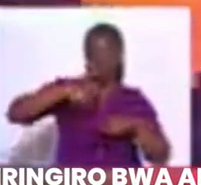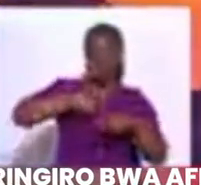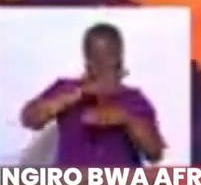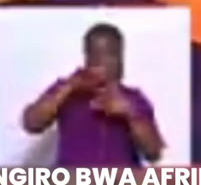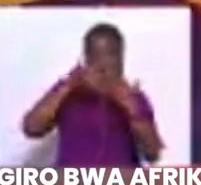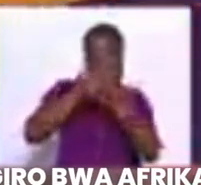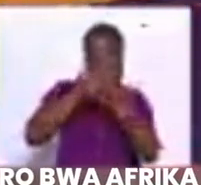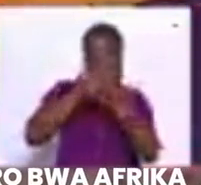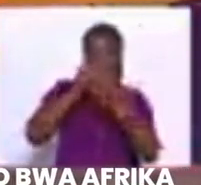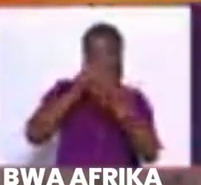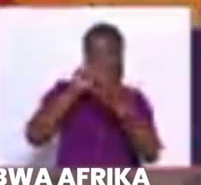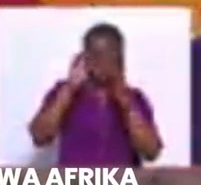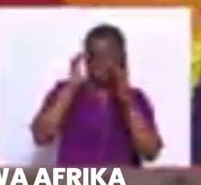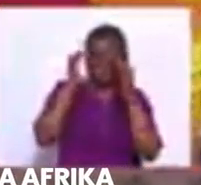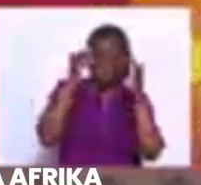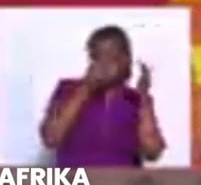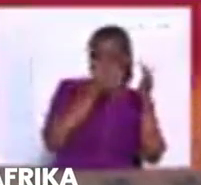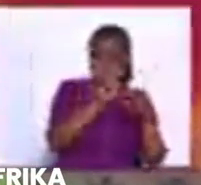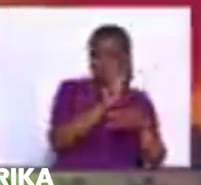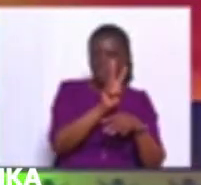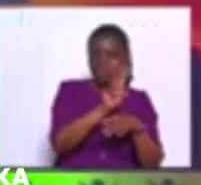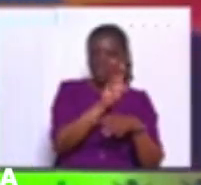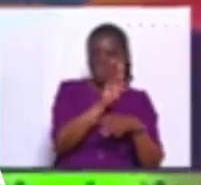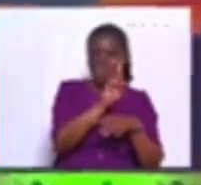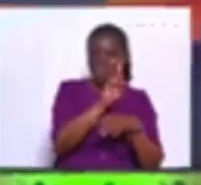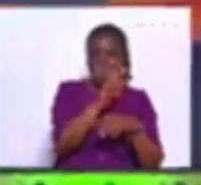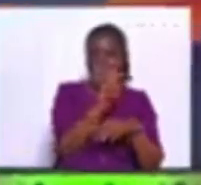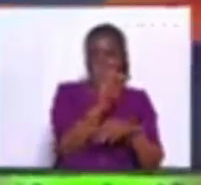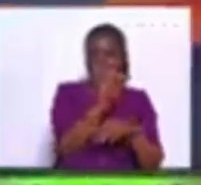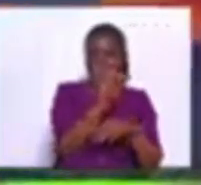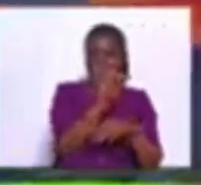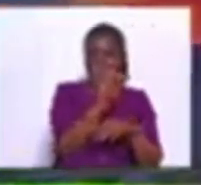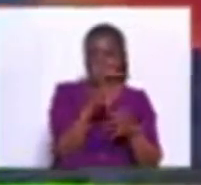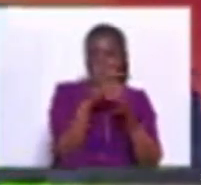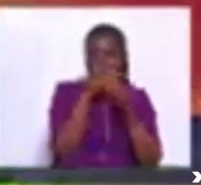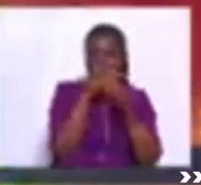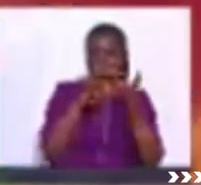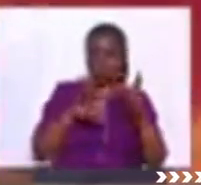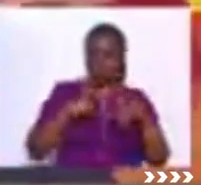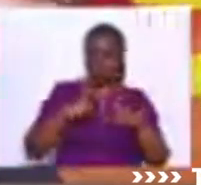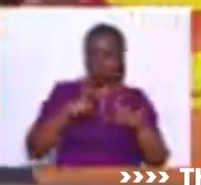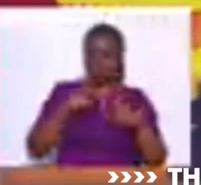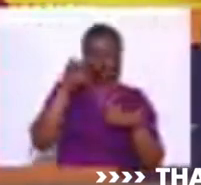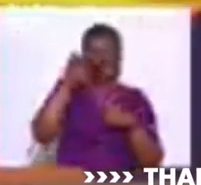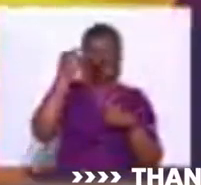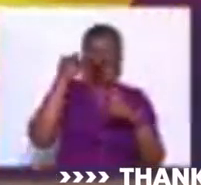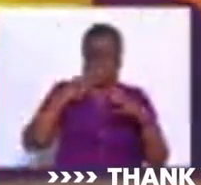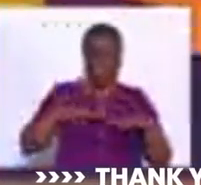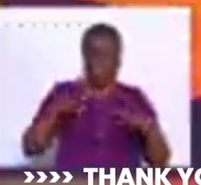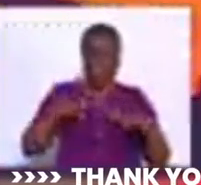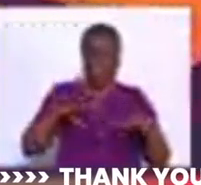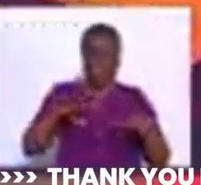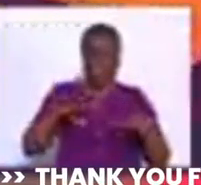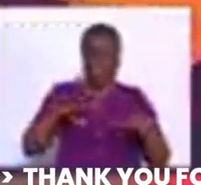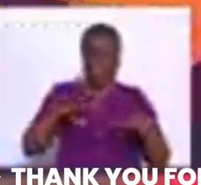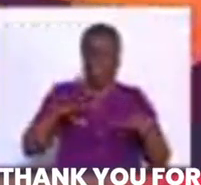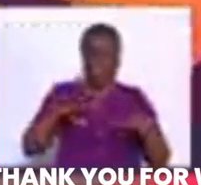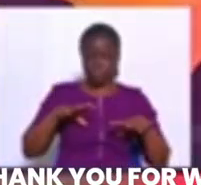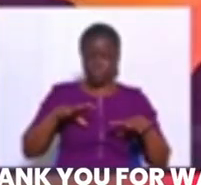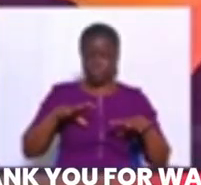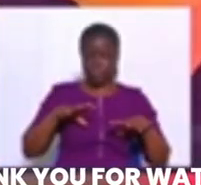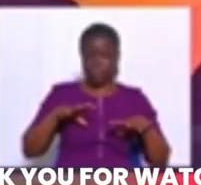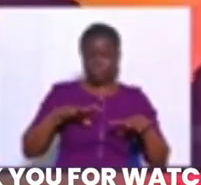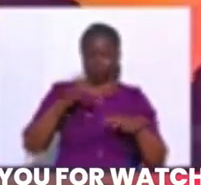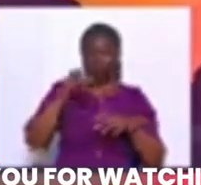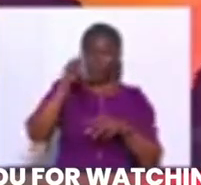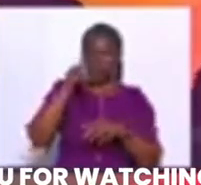a high level of vitamin D3, especially we as black people, even though we're living in a hot country here,